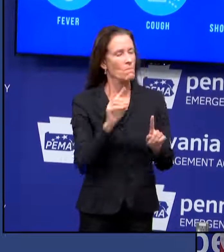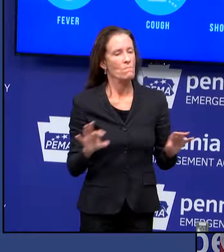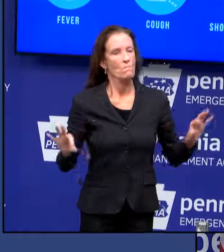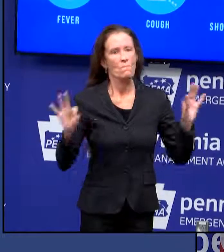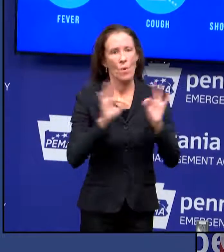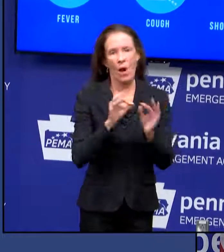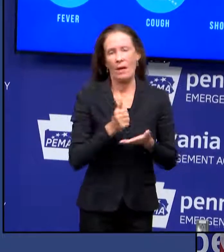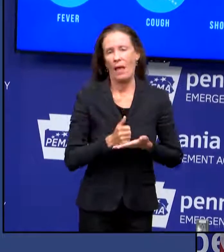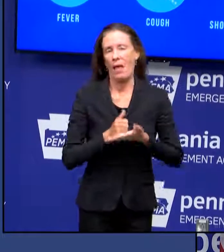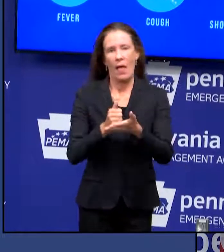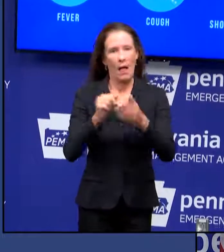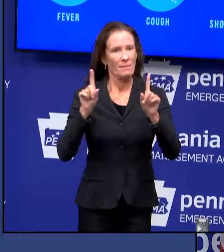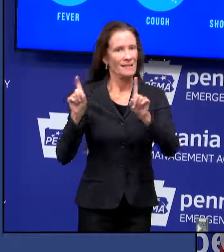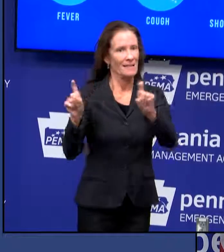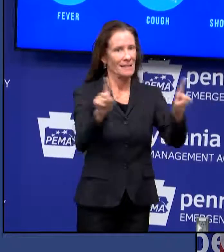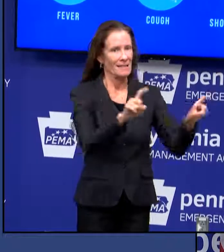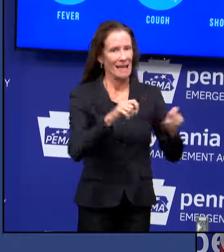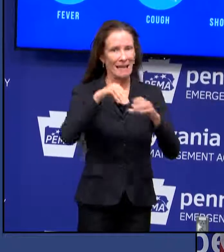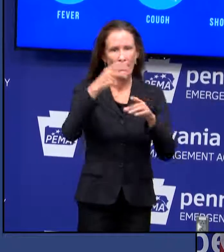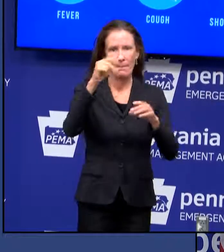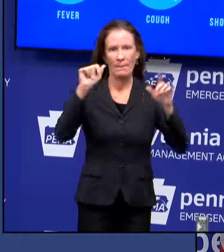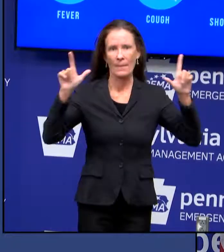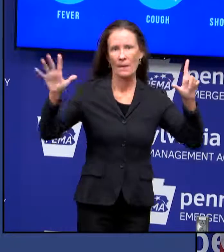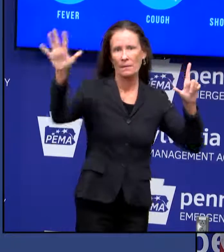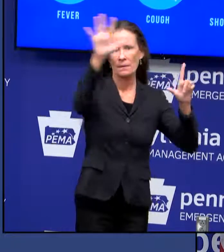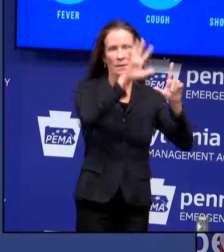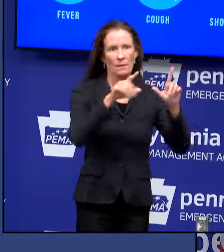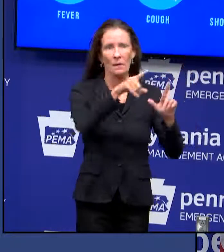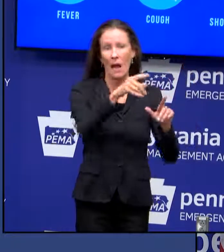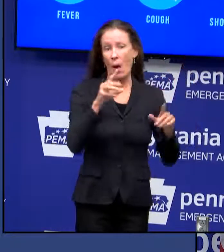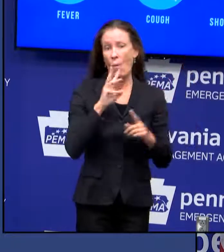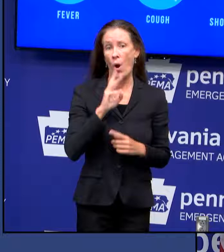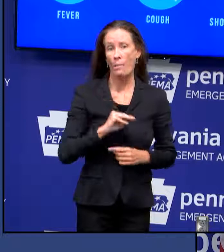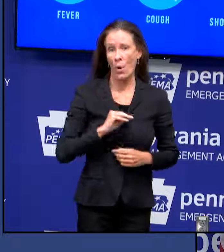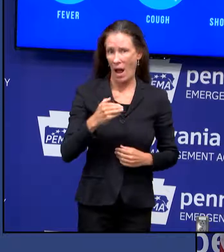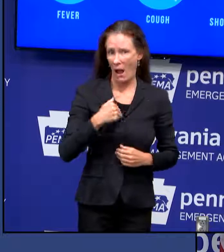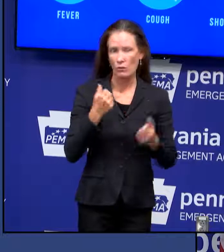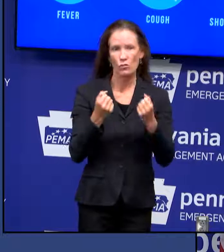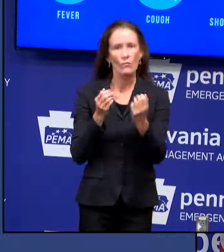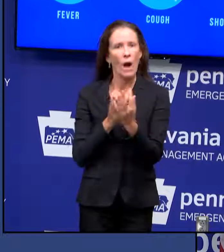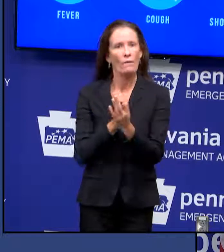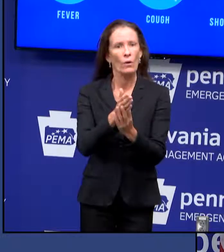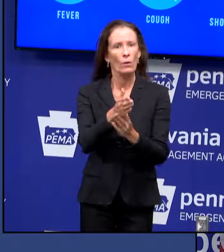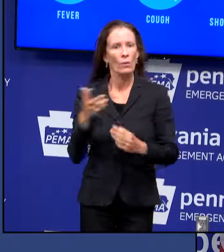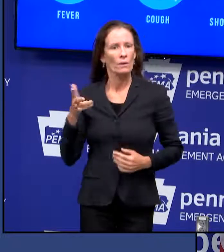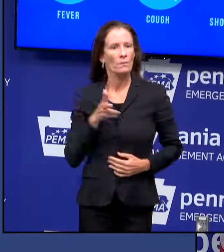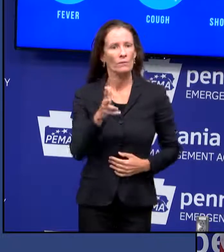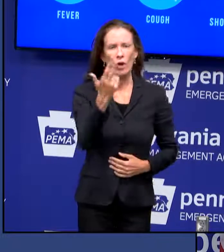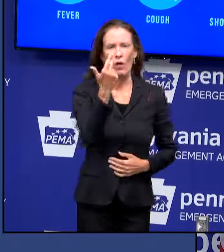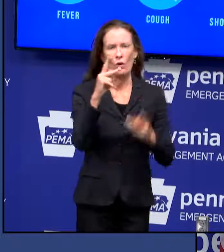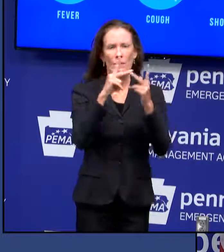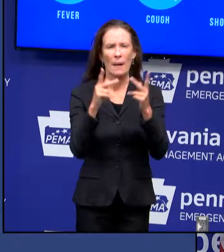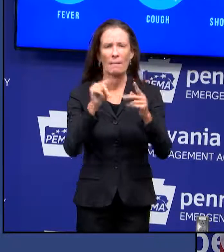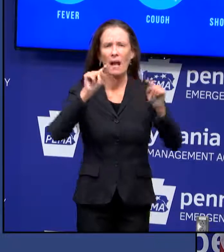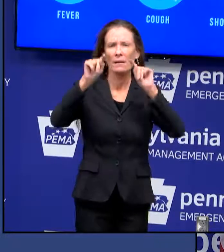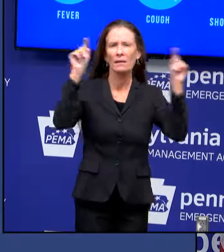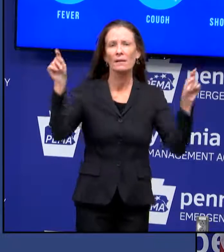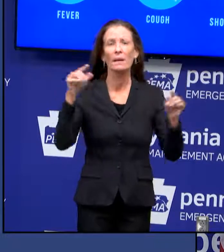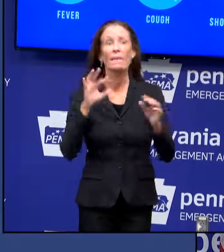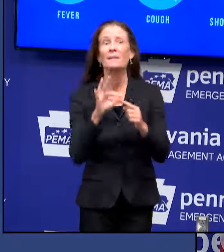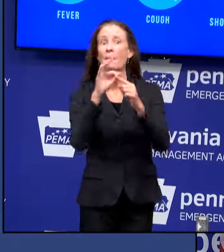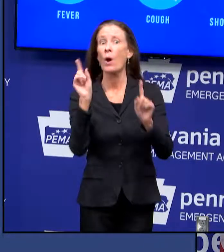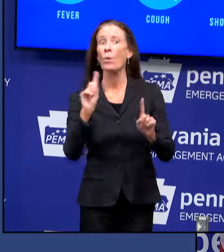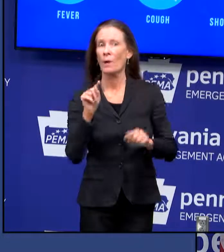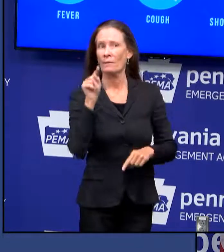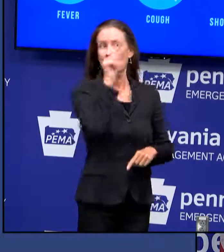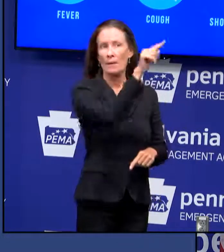been operating drive-through testing center in parking lots, I think at 13 locations, especially in rural communities. And they're